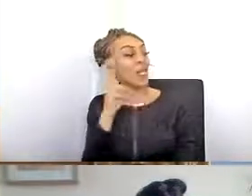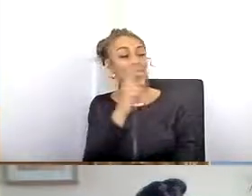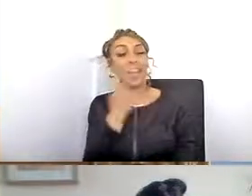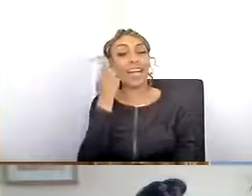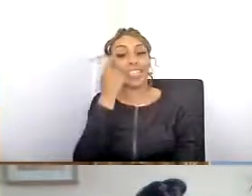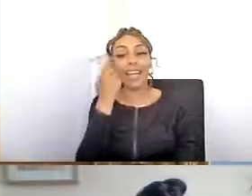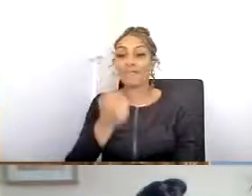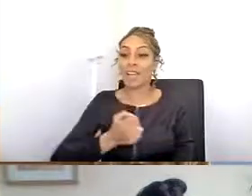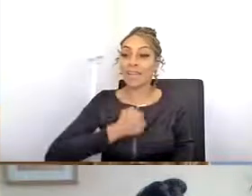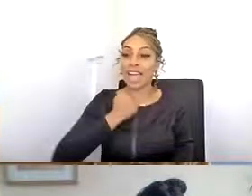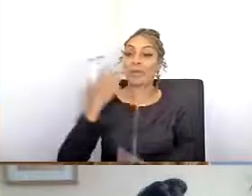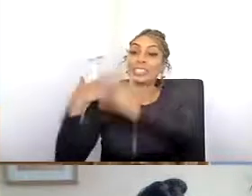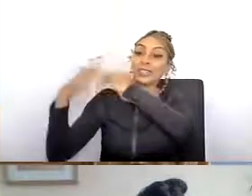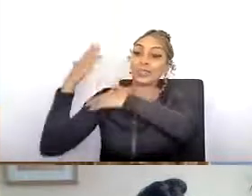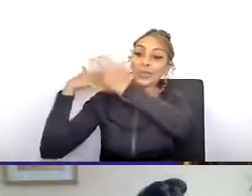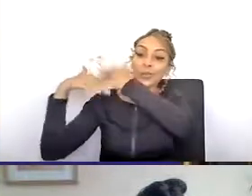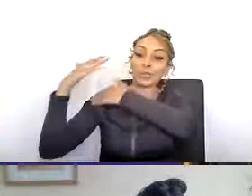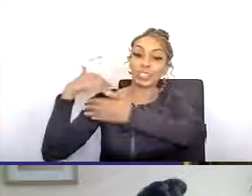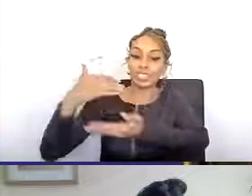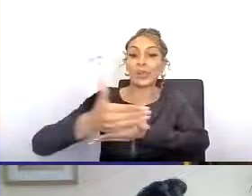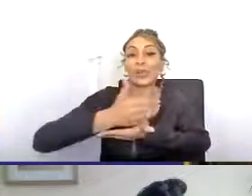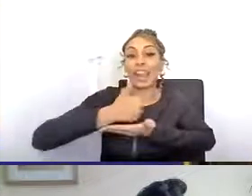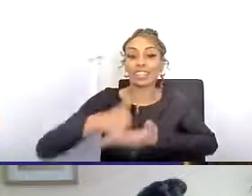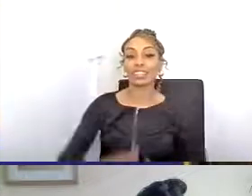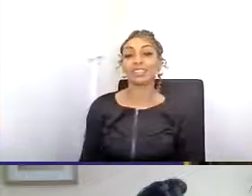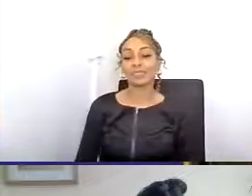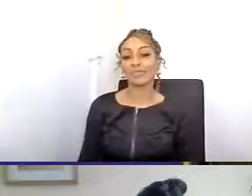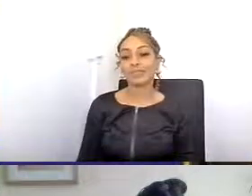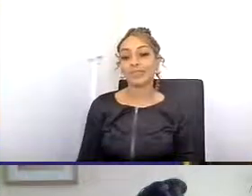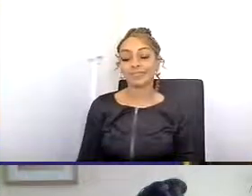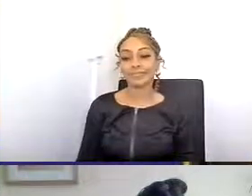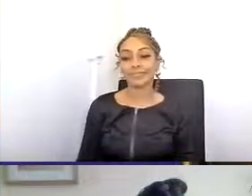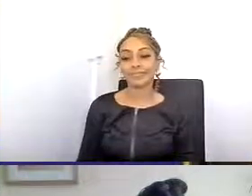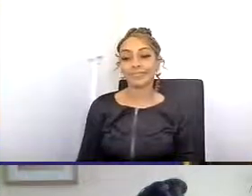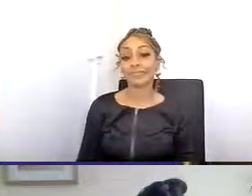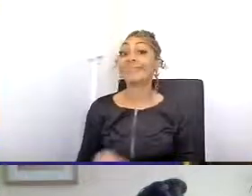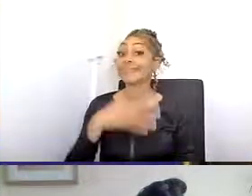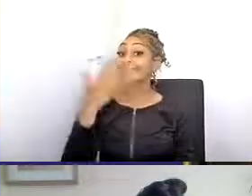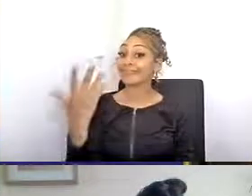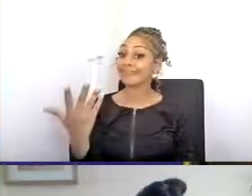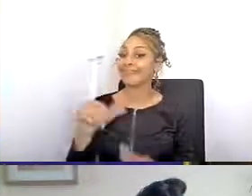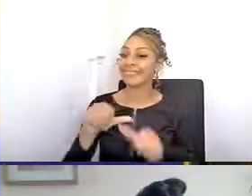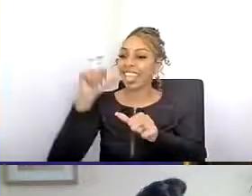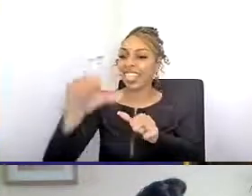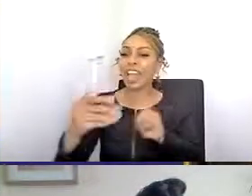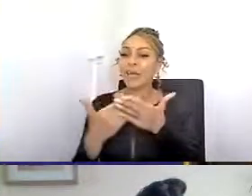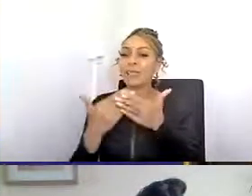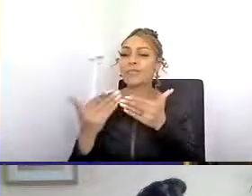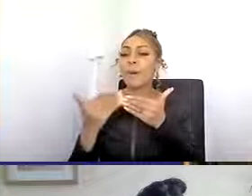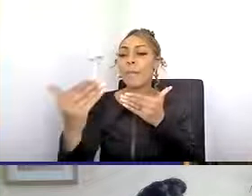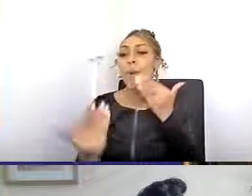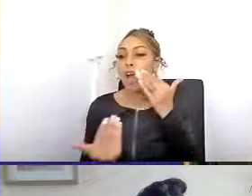historic collecting. I wanted to then talk about a sort of more contemporary